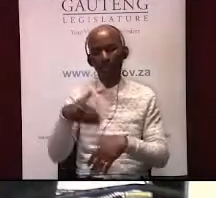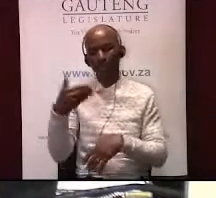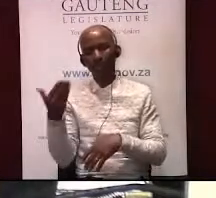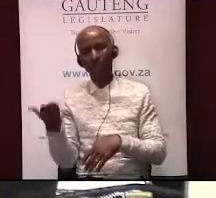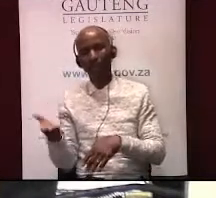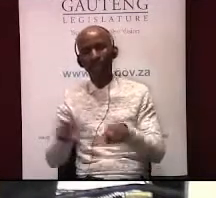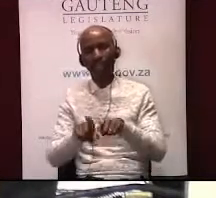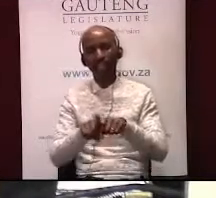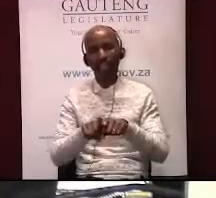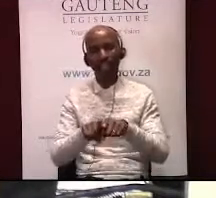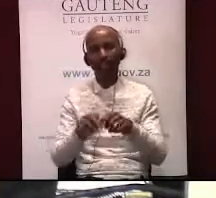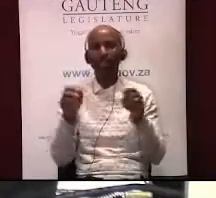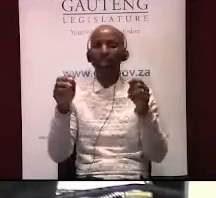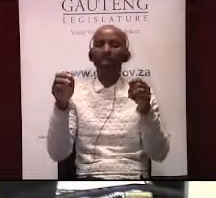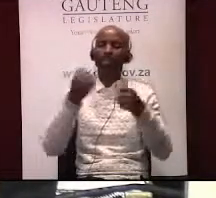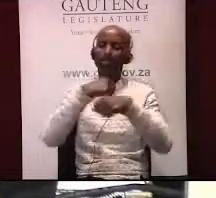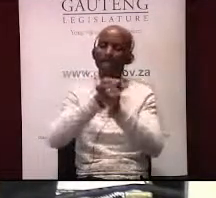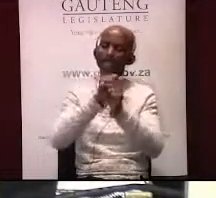know, lawmaking,